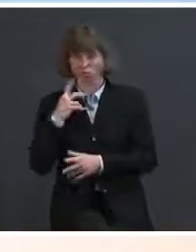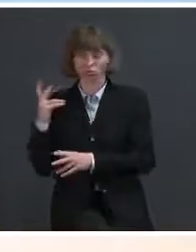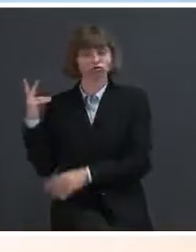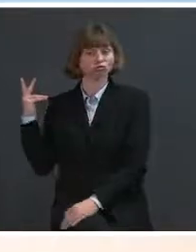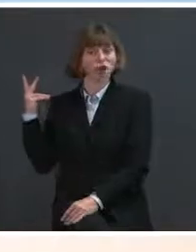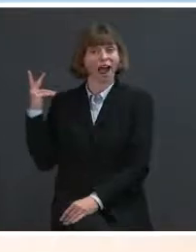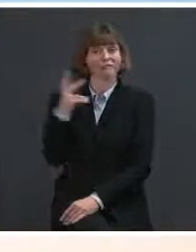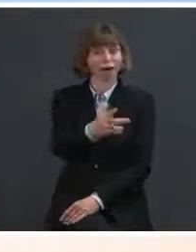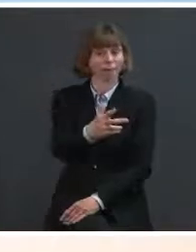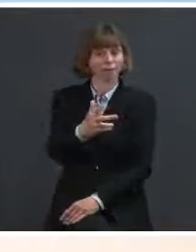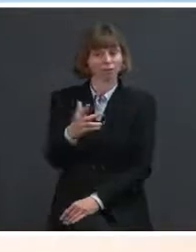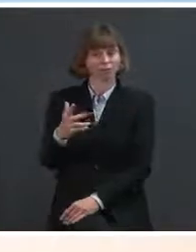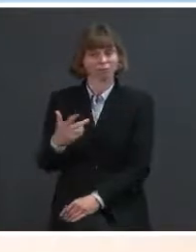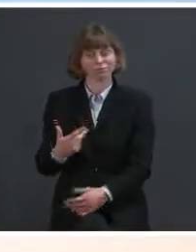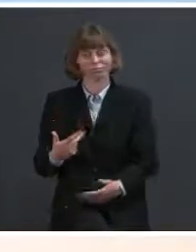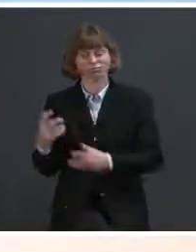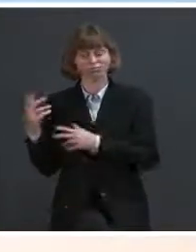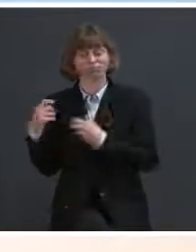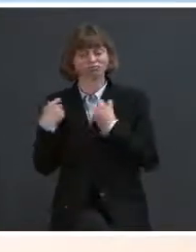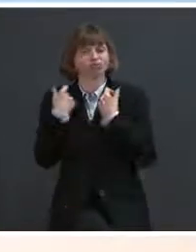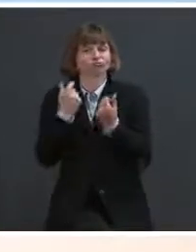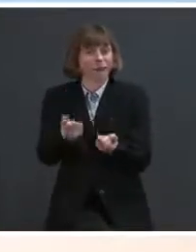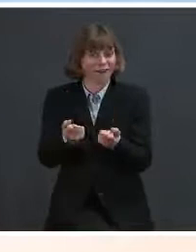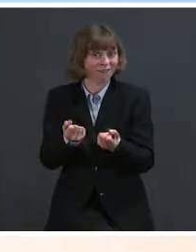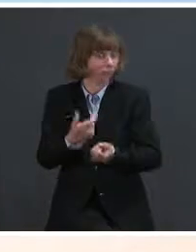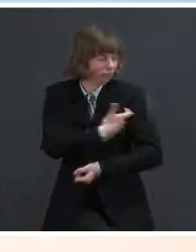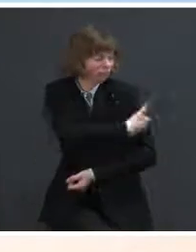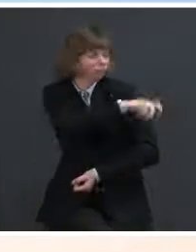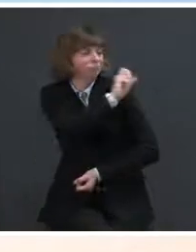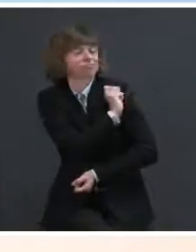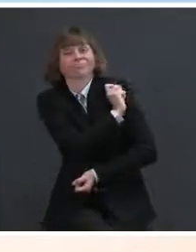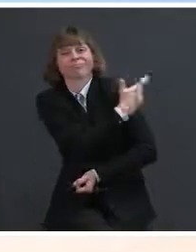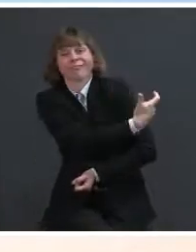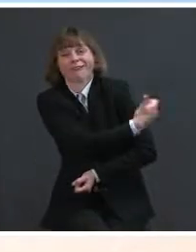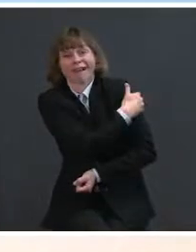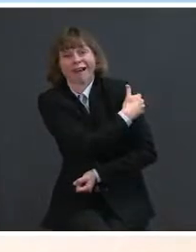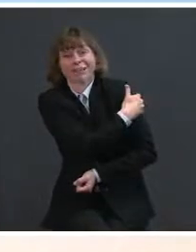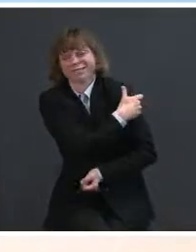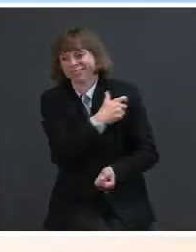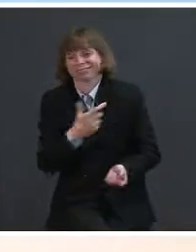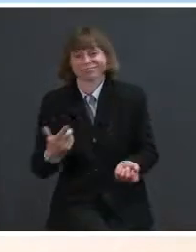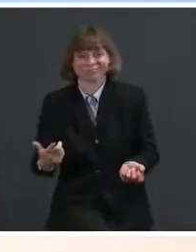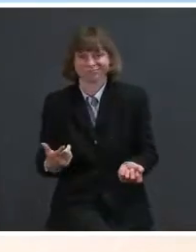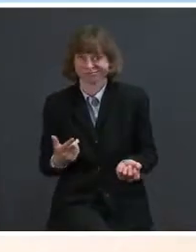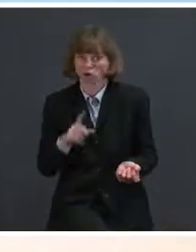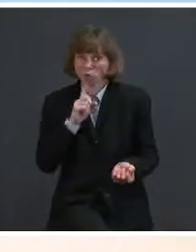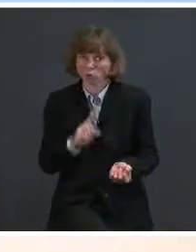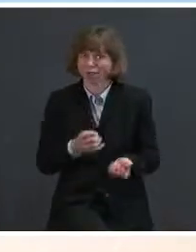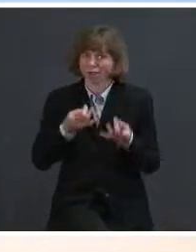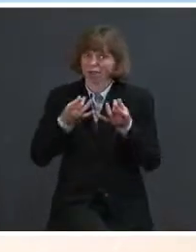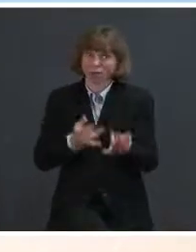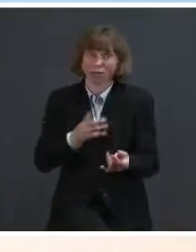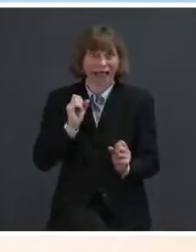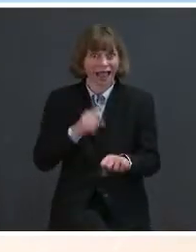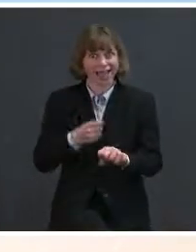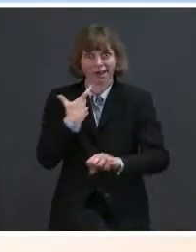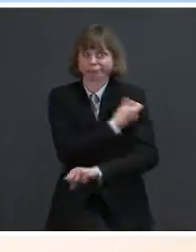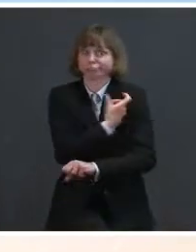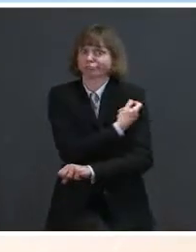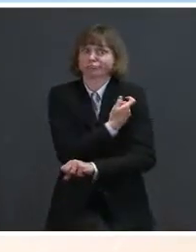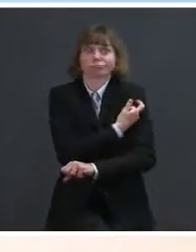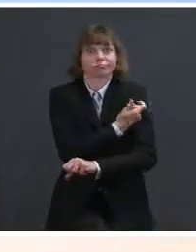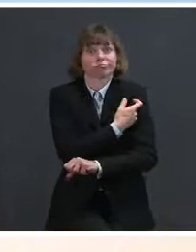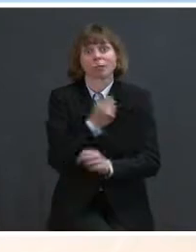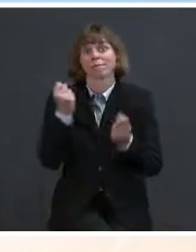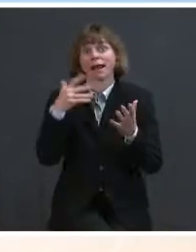family members, get the vaccine, and it is quite inefficient, and they can reach often thousands of people in these vaccination